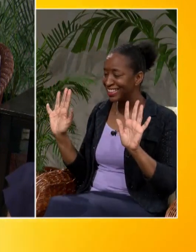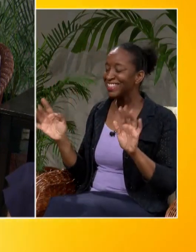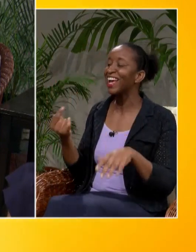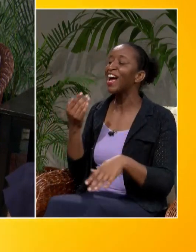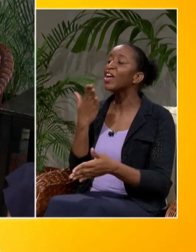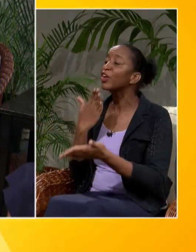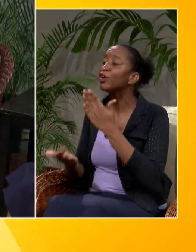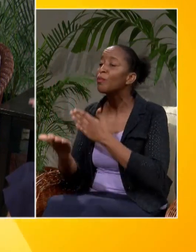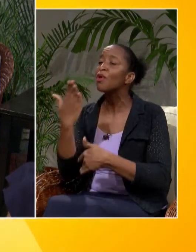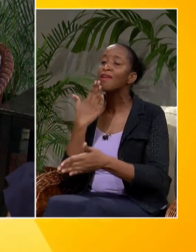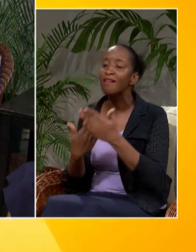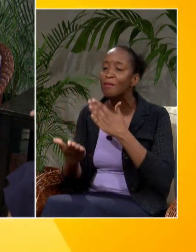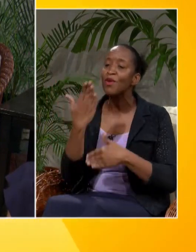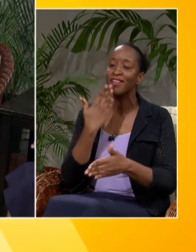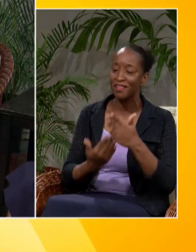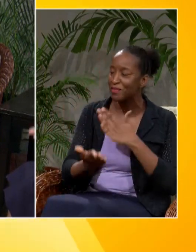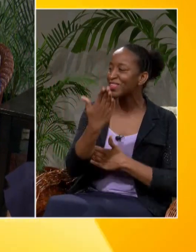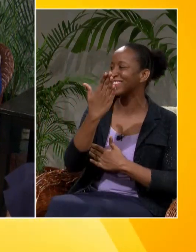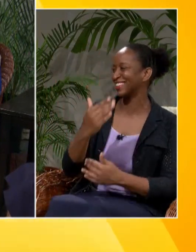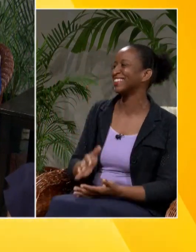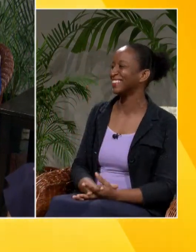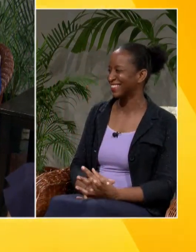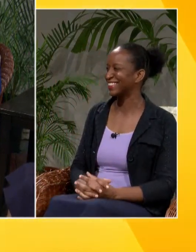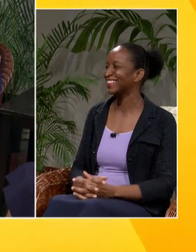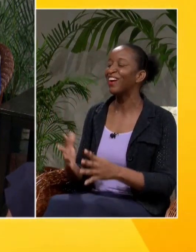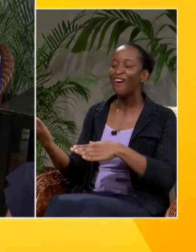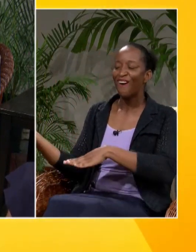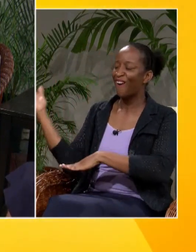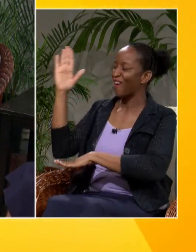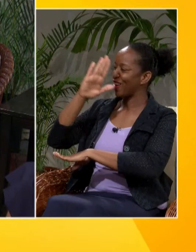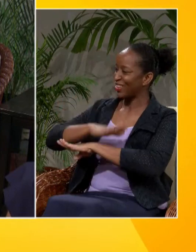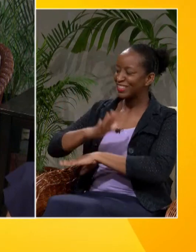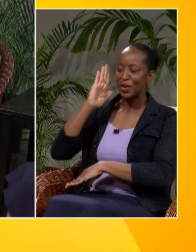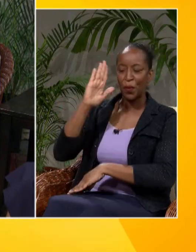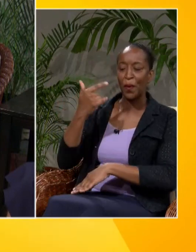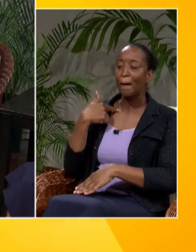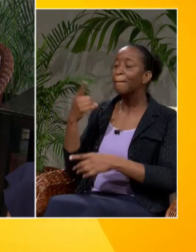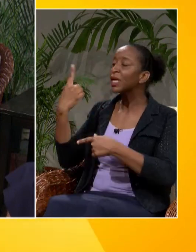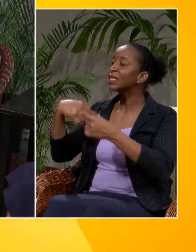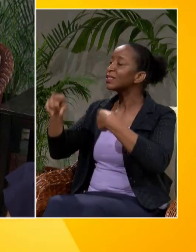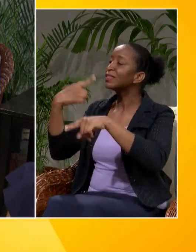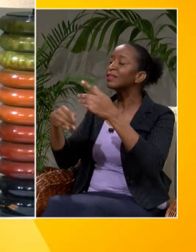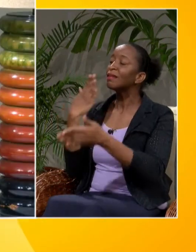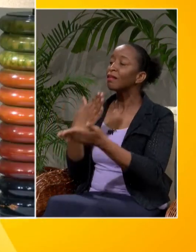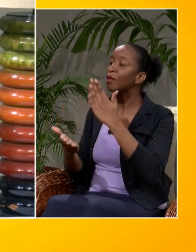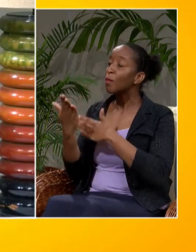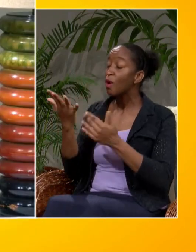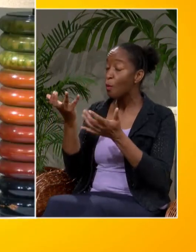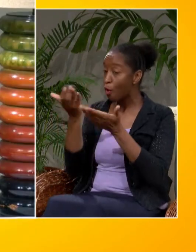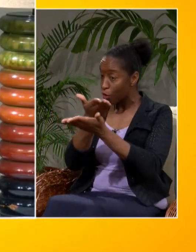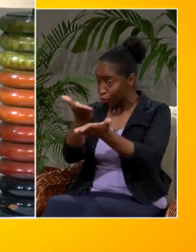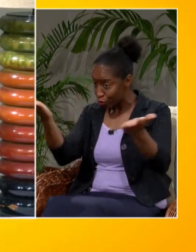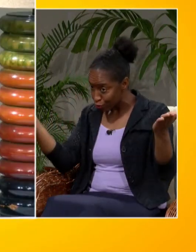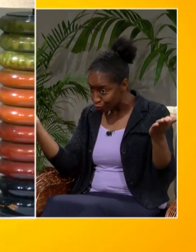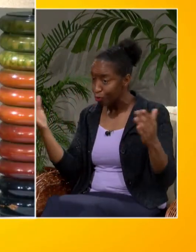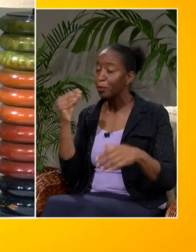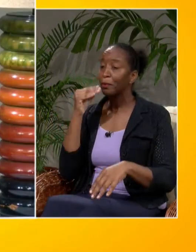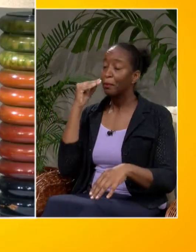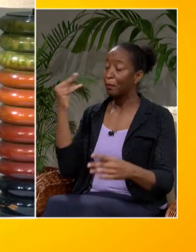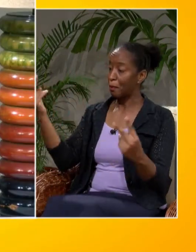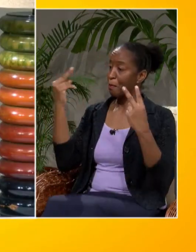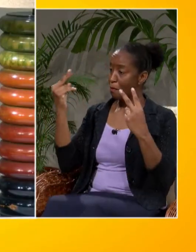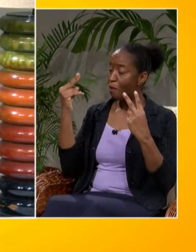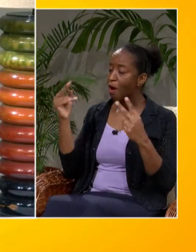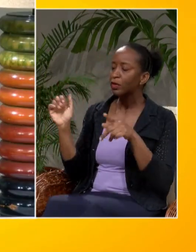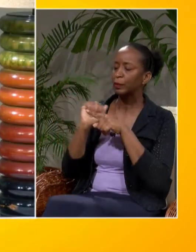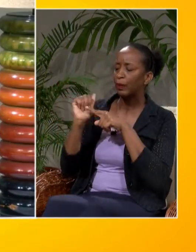day. That's going to be me. All day, that's going to be me. And I want you guys at home to practice as well, because we're going to be